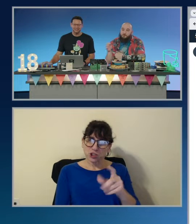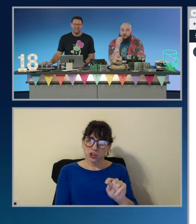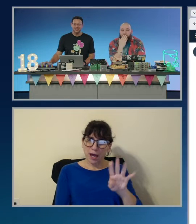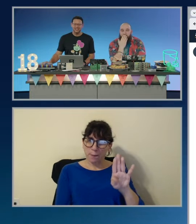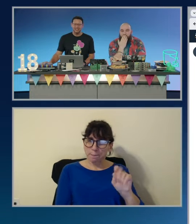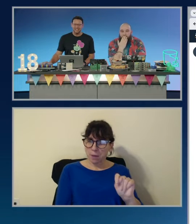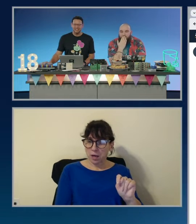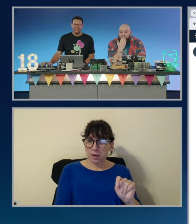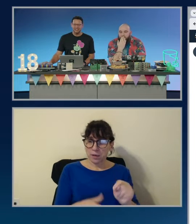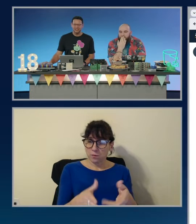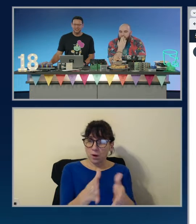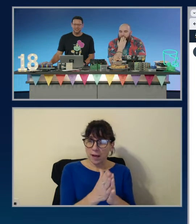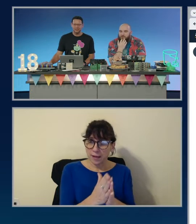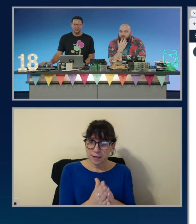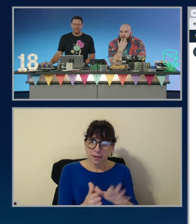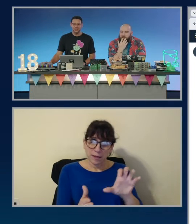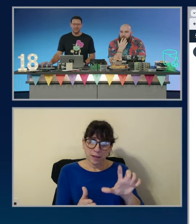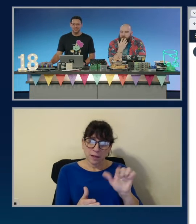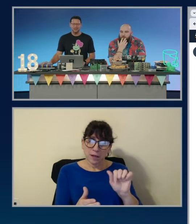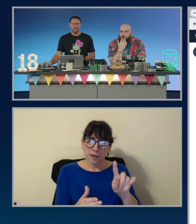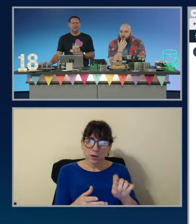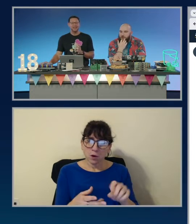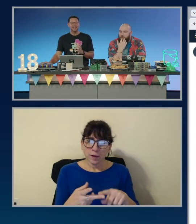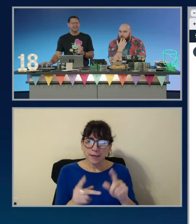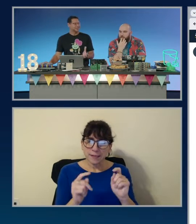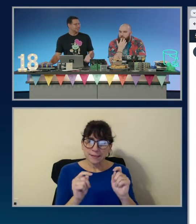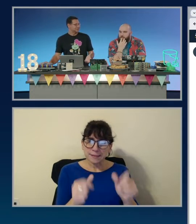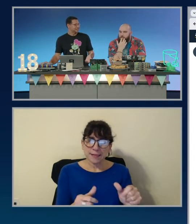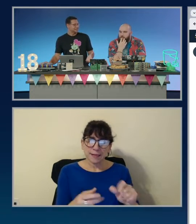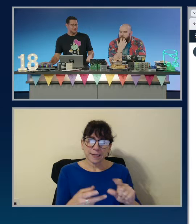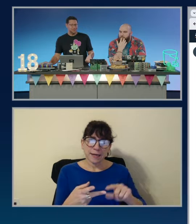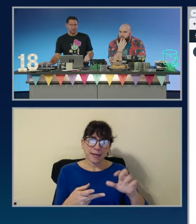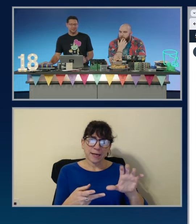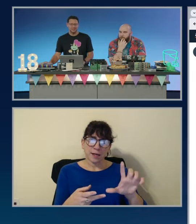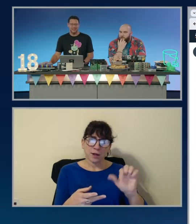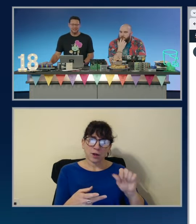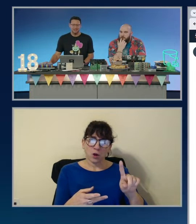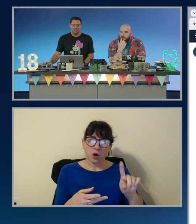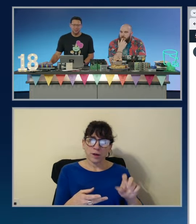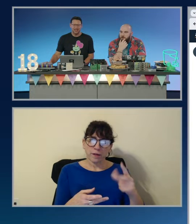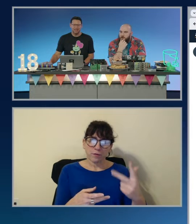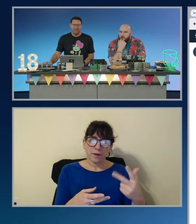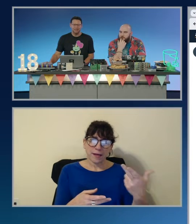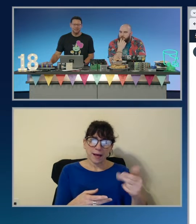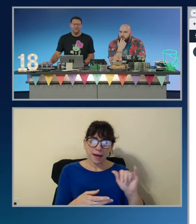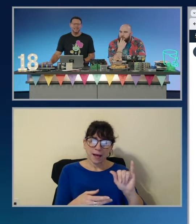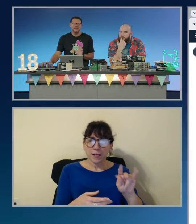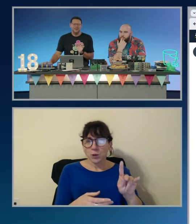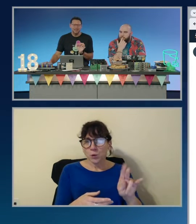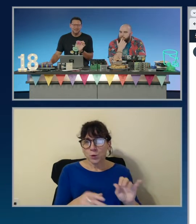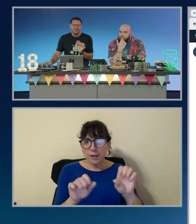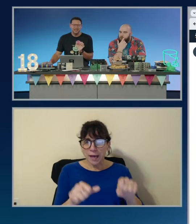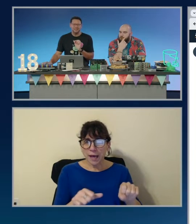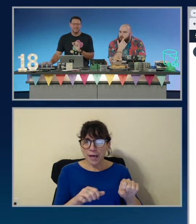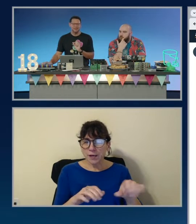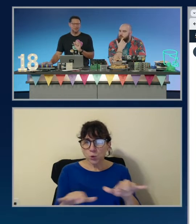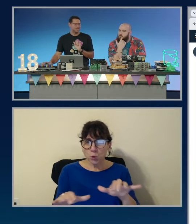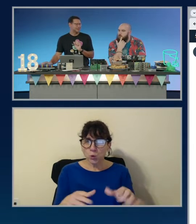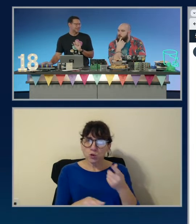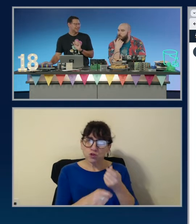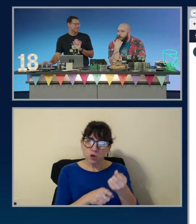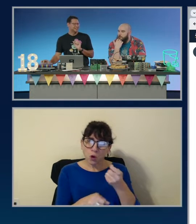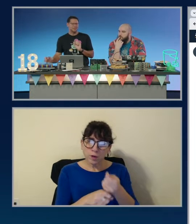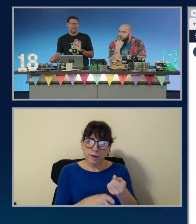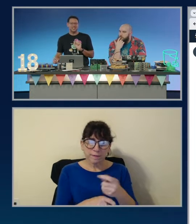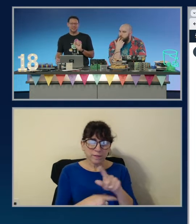asking, this Claude Instant and Claude 3 Haiku, Who does better jokes? can do jokes. Yeah. So I'm giving it a very, very specific